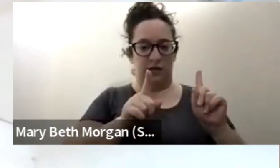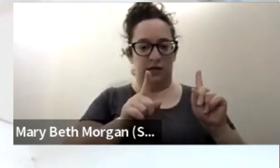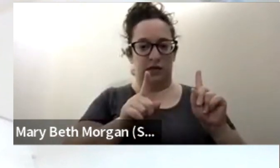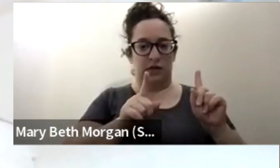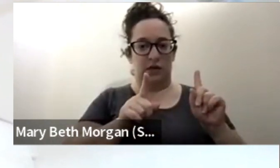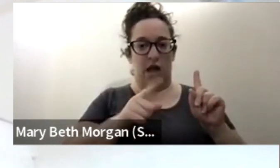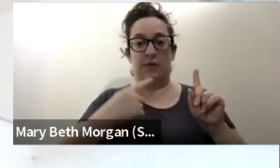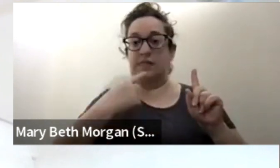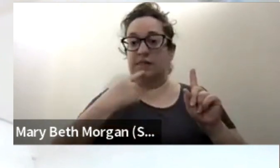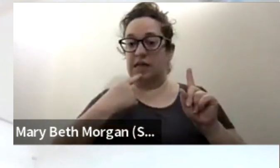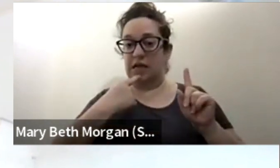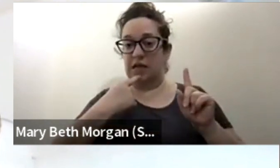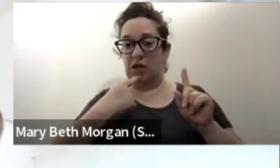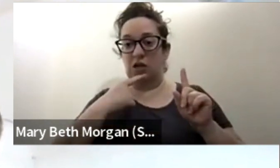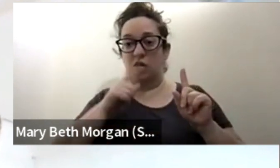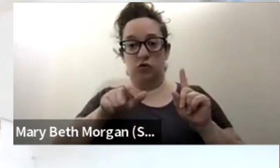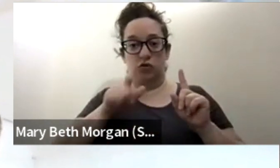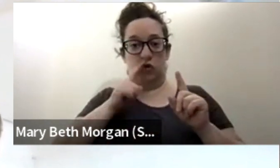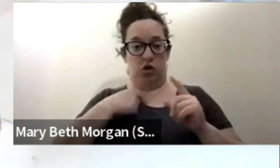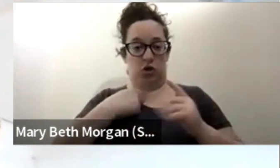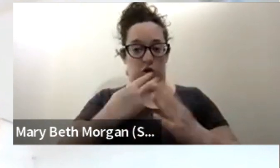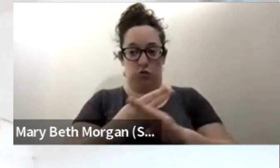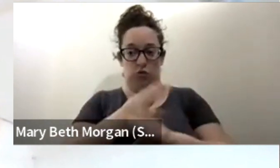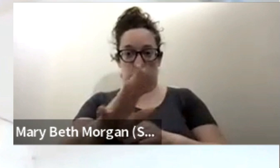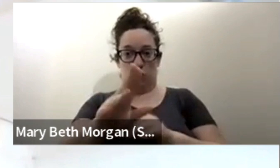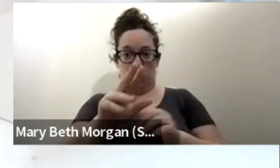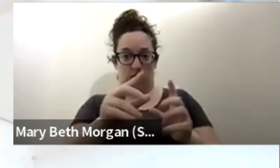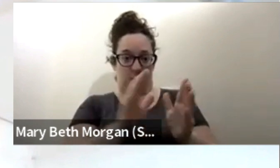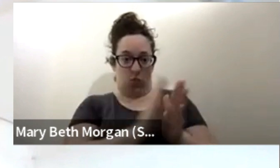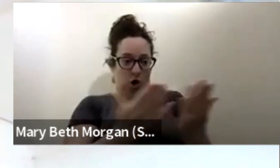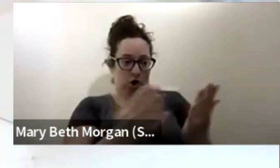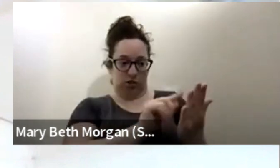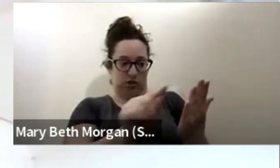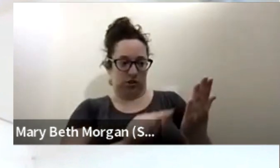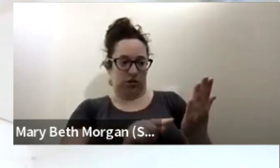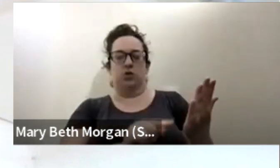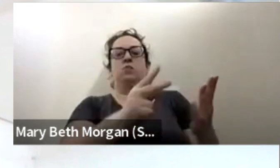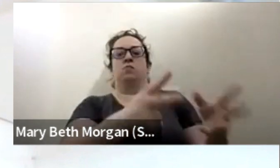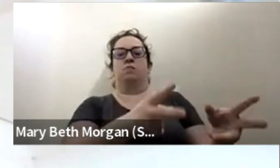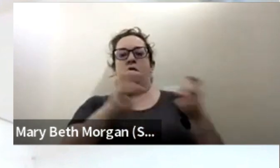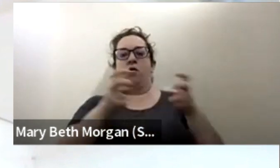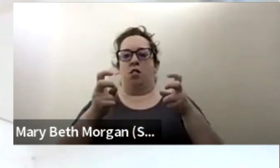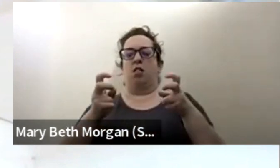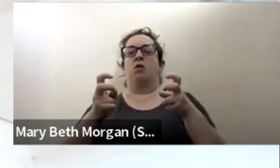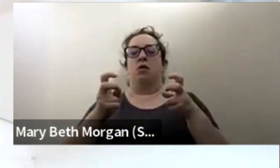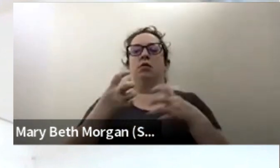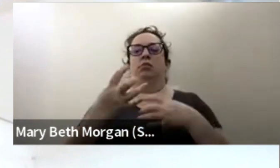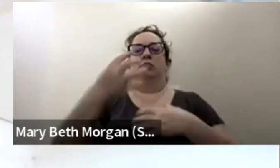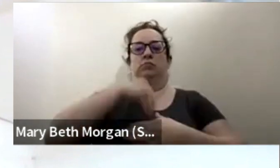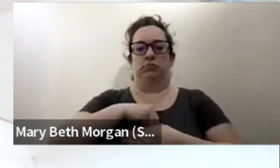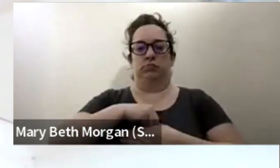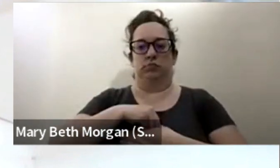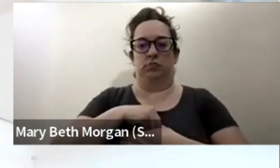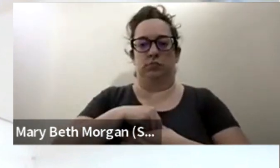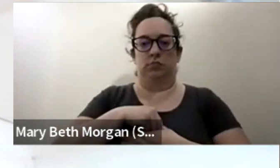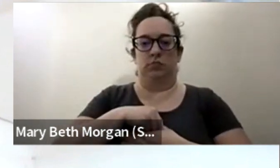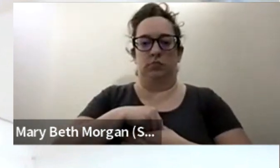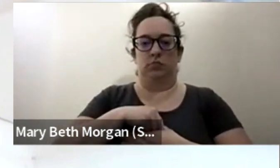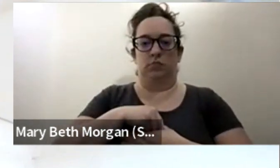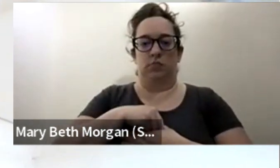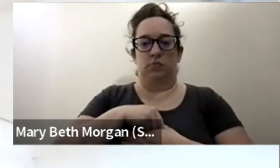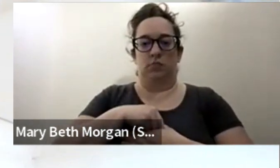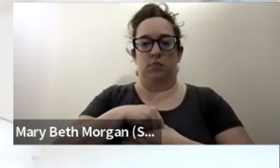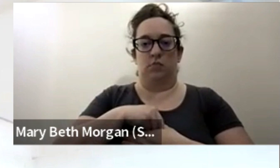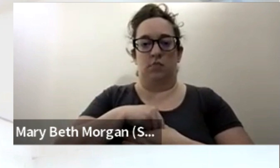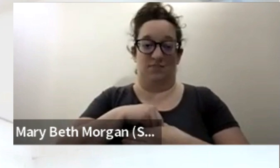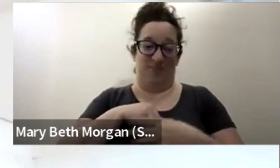that position, but I would say that you should go from the words. I think that you should, obviously I think you should